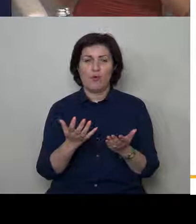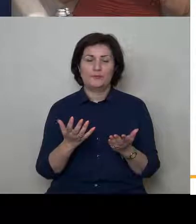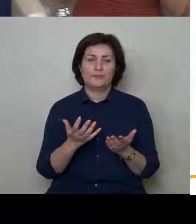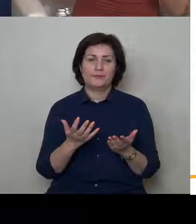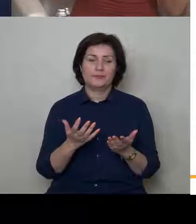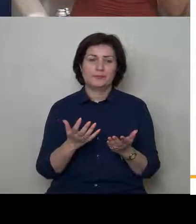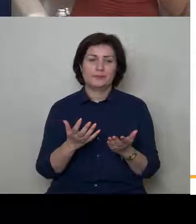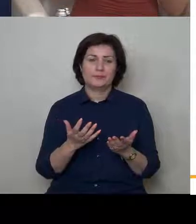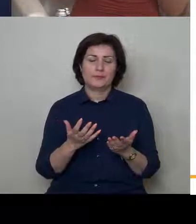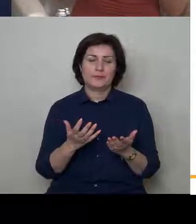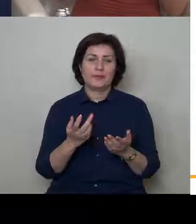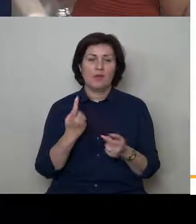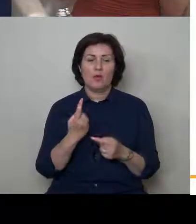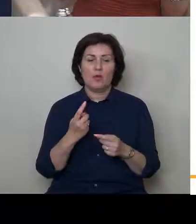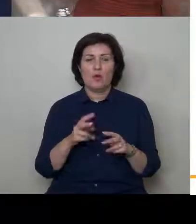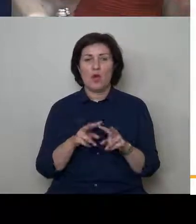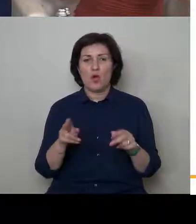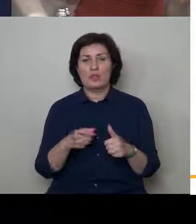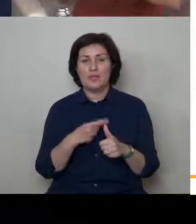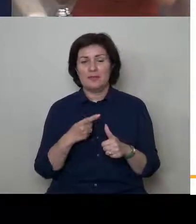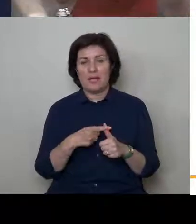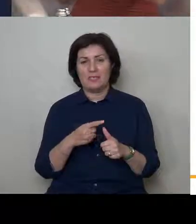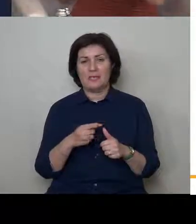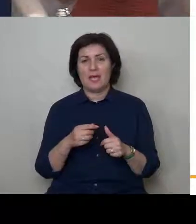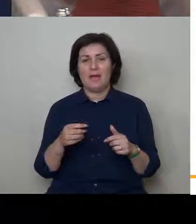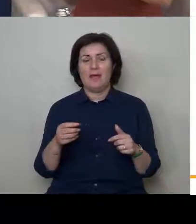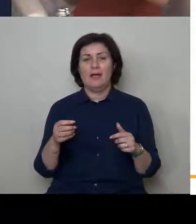everywhere on the